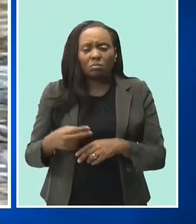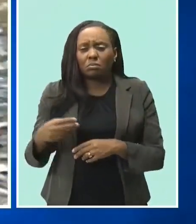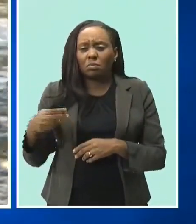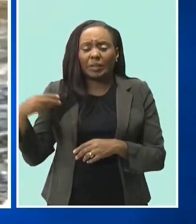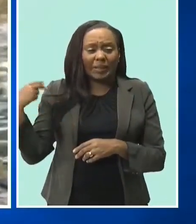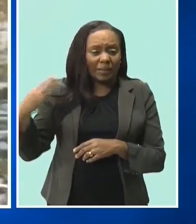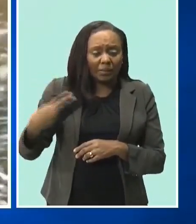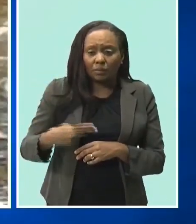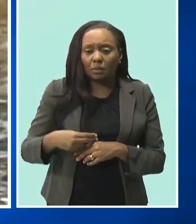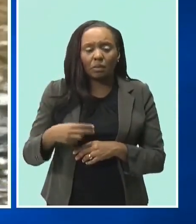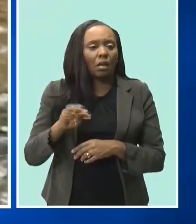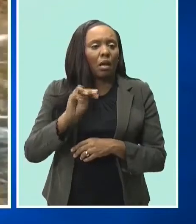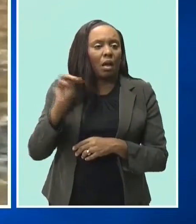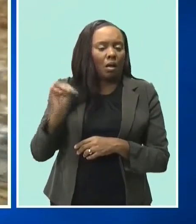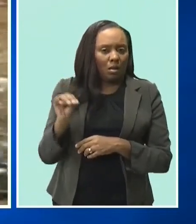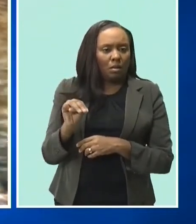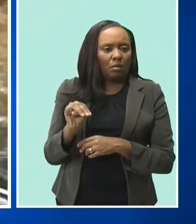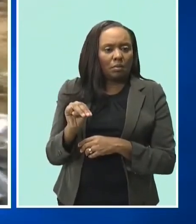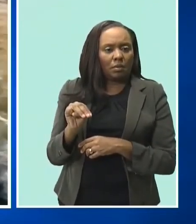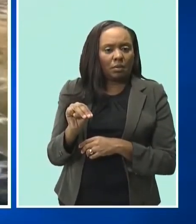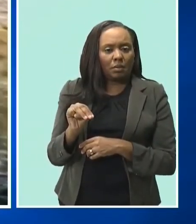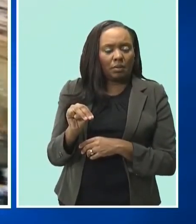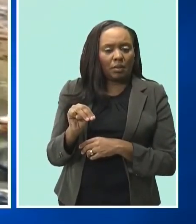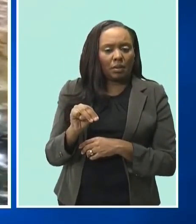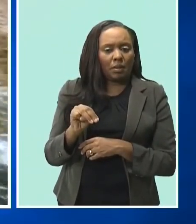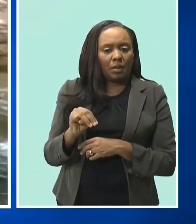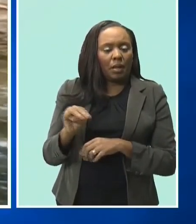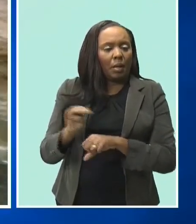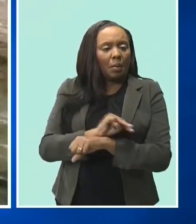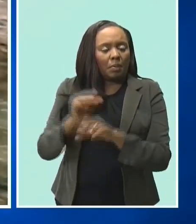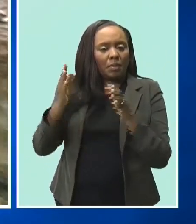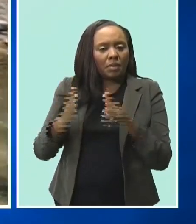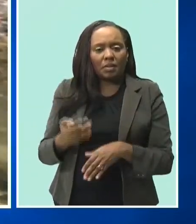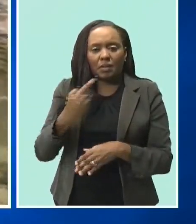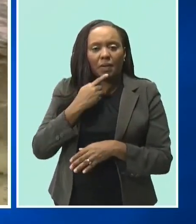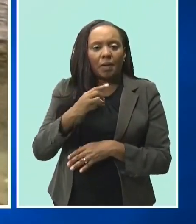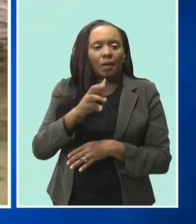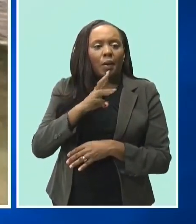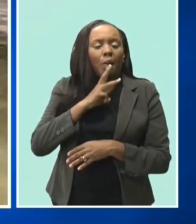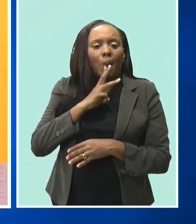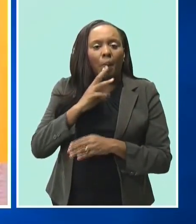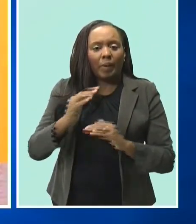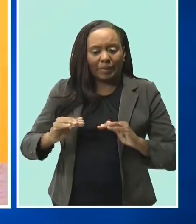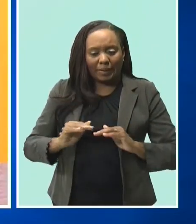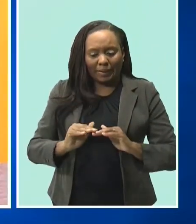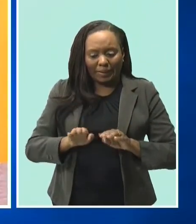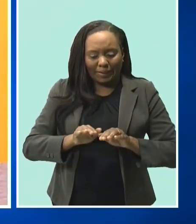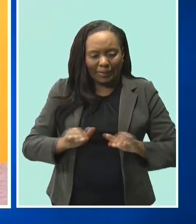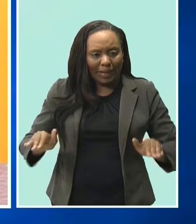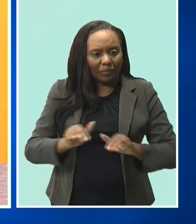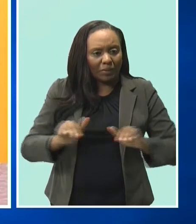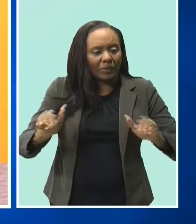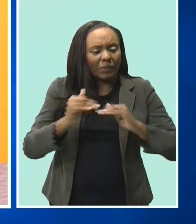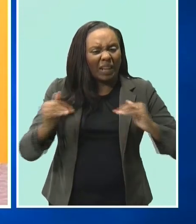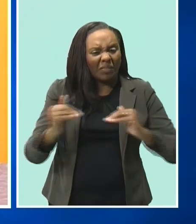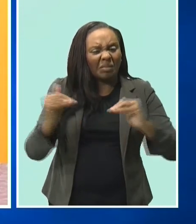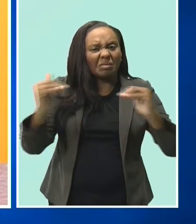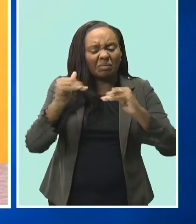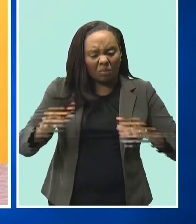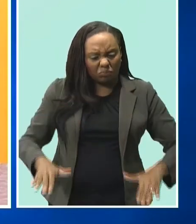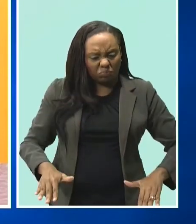the patch, the garden patch, the plantation, the banana patch where the children would run and play during the summer